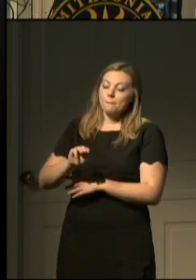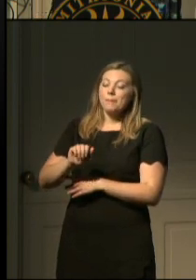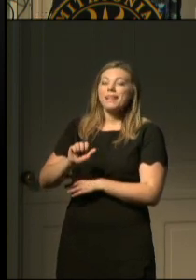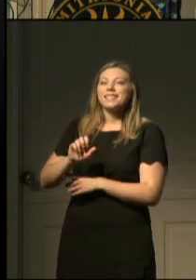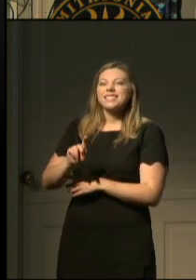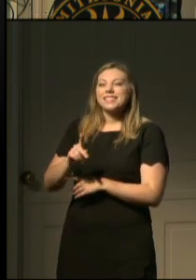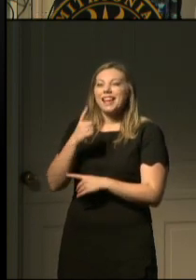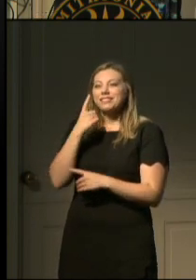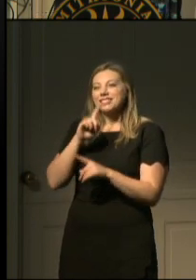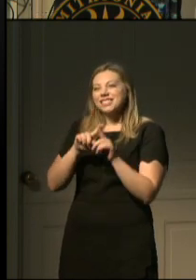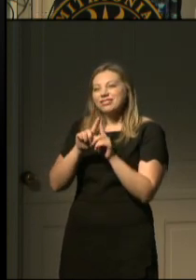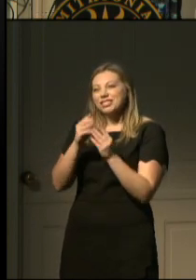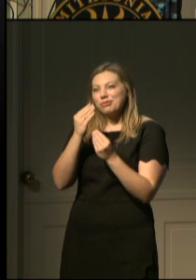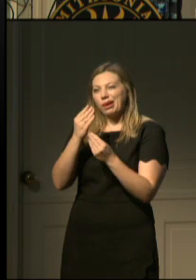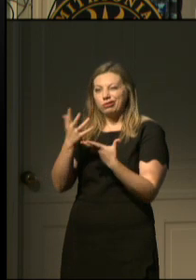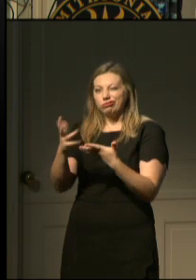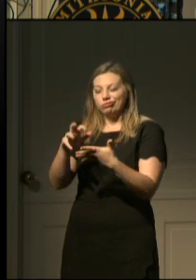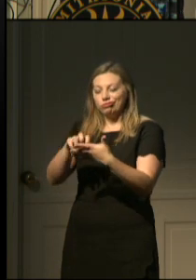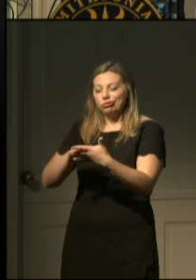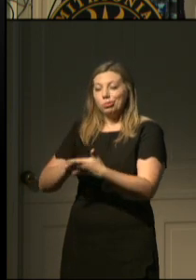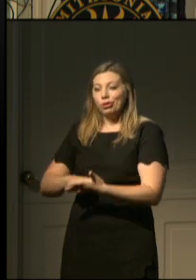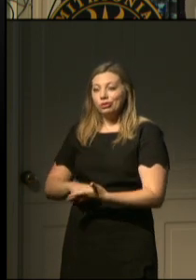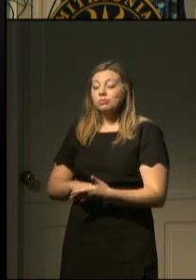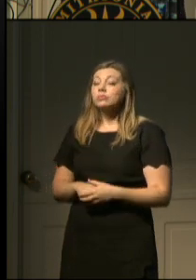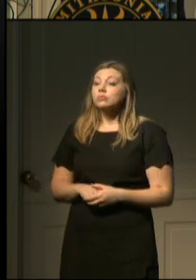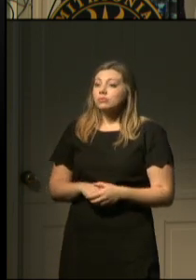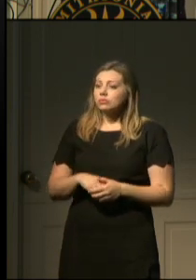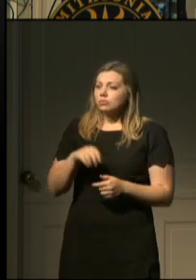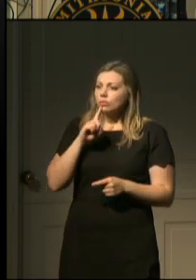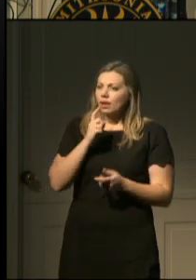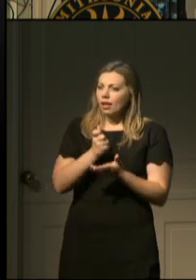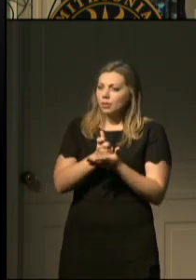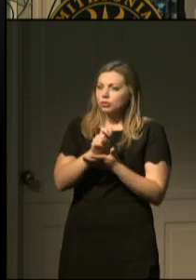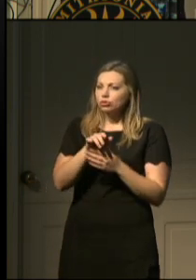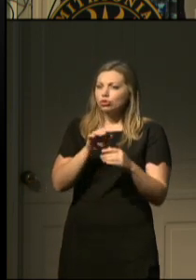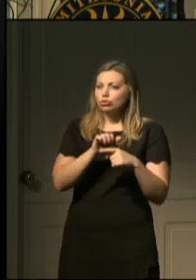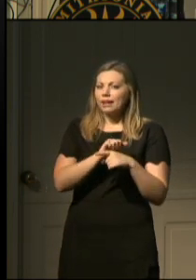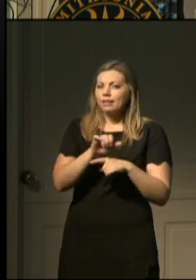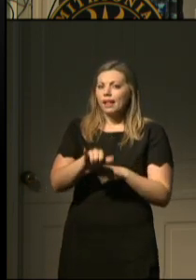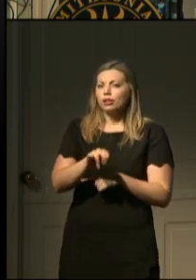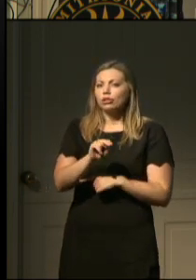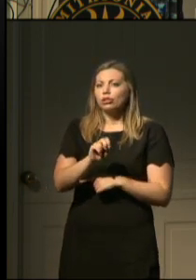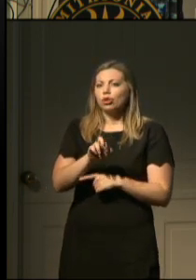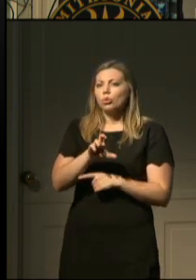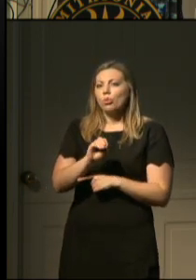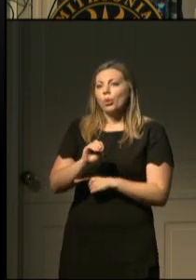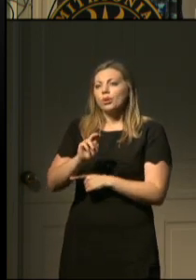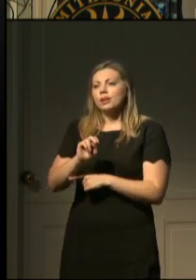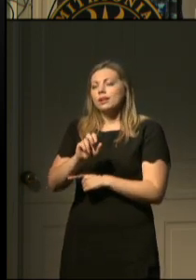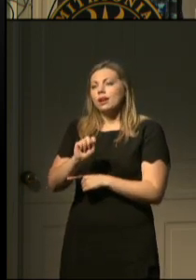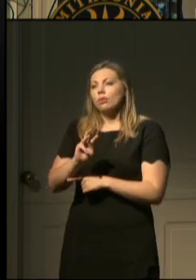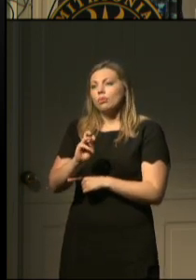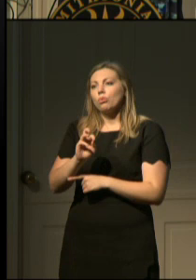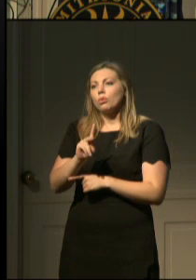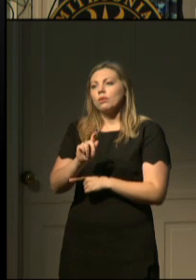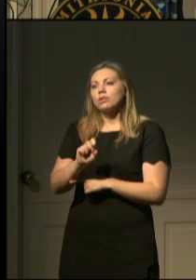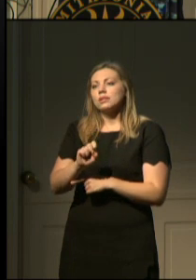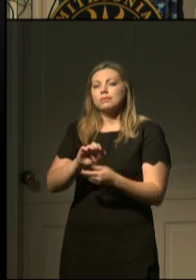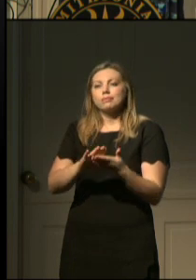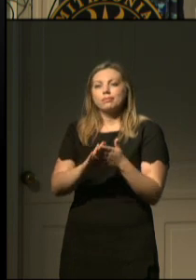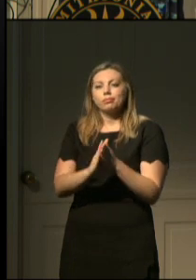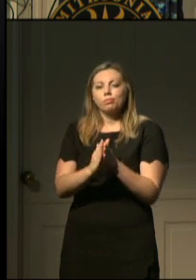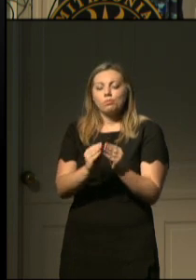not only because it helps us train the neural networks more efficiently using fewer images, but it also enables us to use these